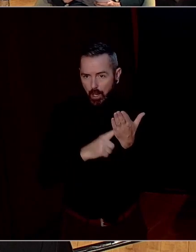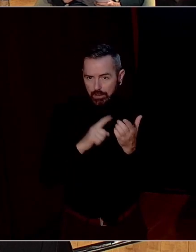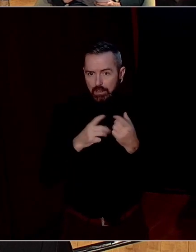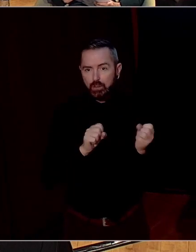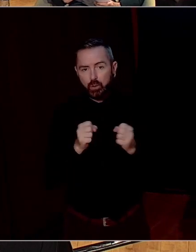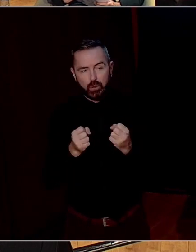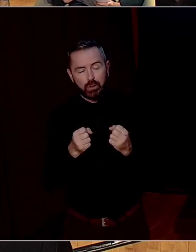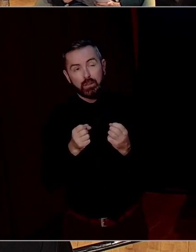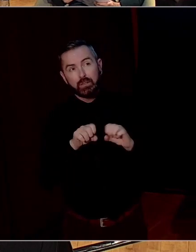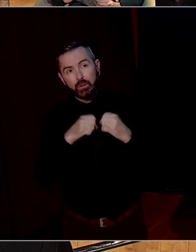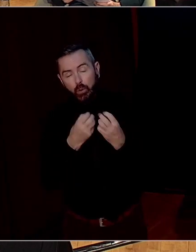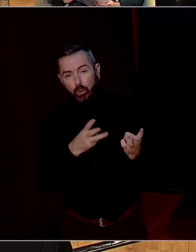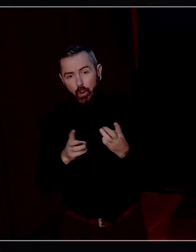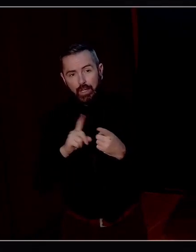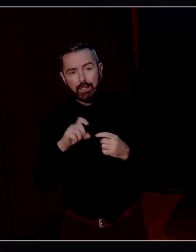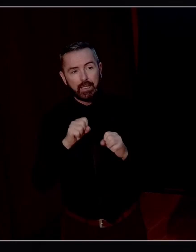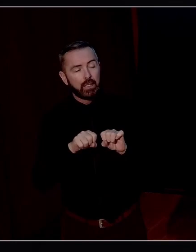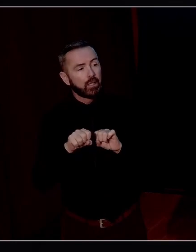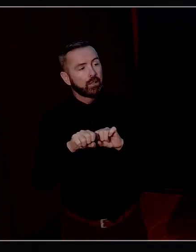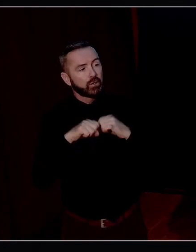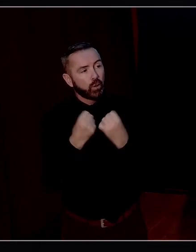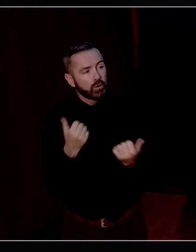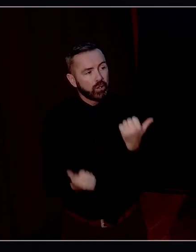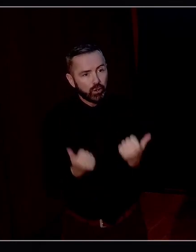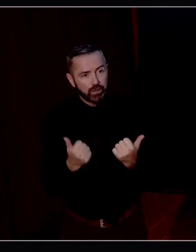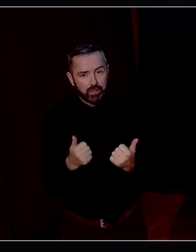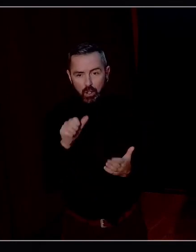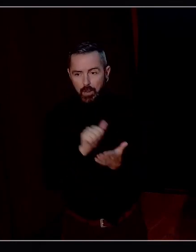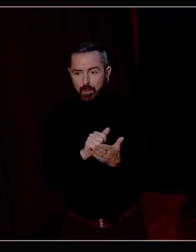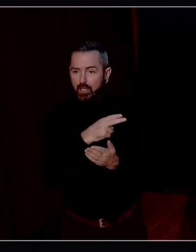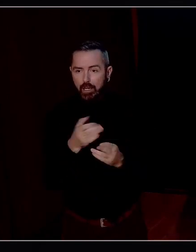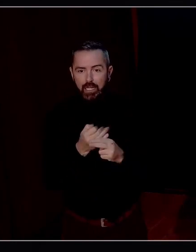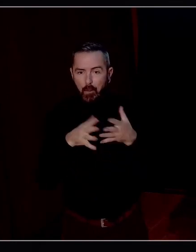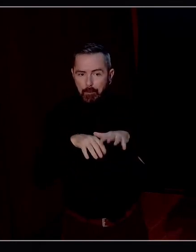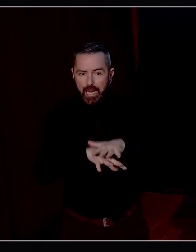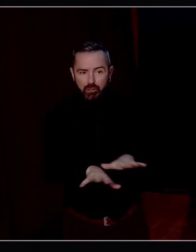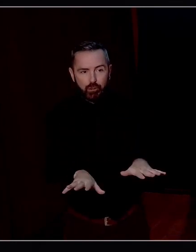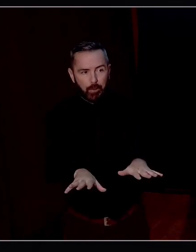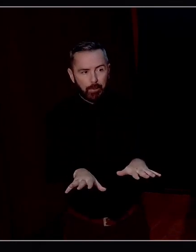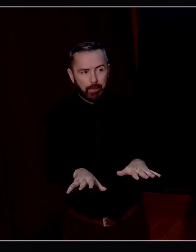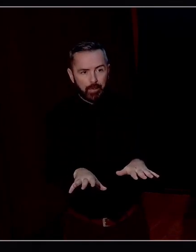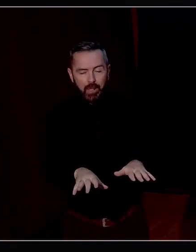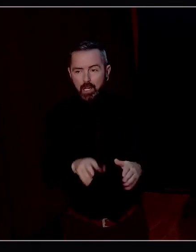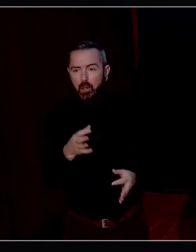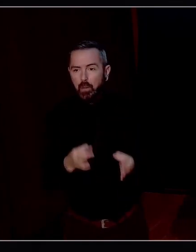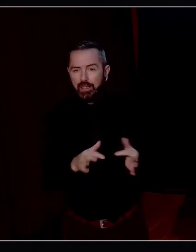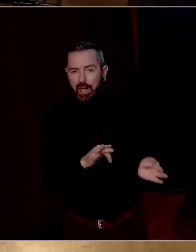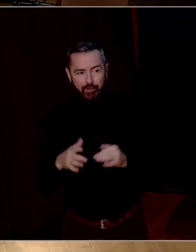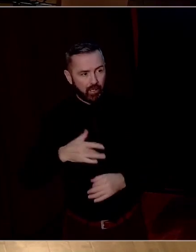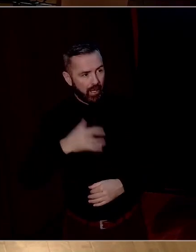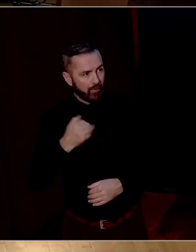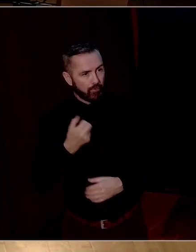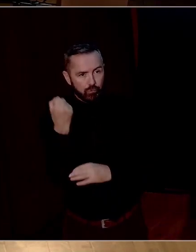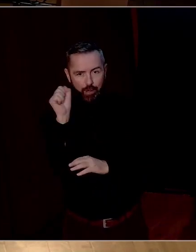Social Justice. Her paper is entitled Not in the Mainstream, The Political Afterlives of Revolutionary Women. And the final paper on